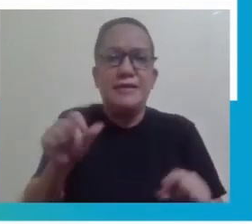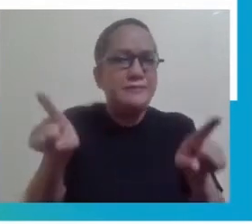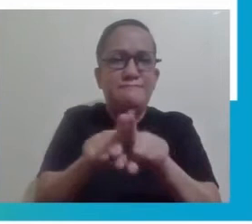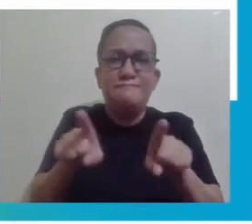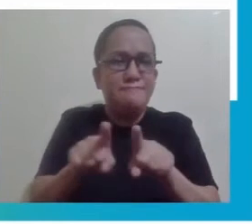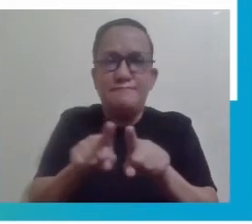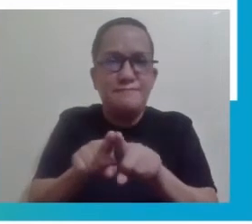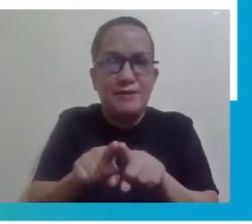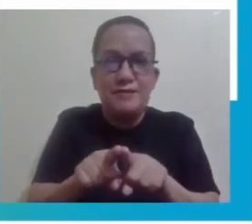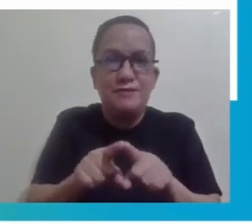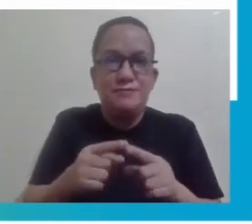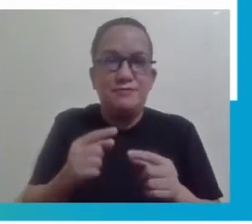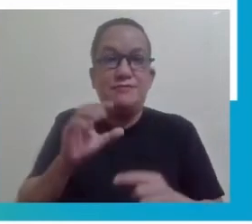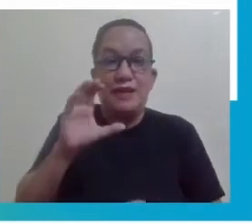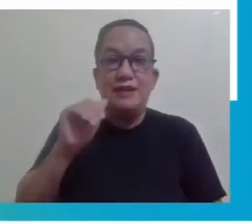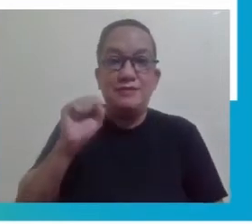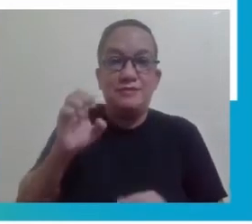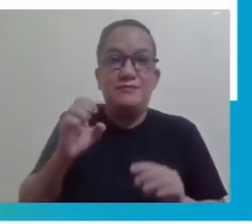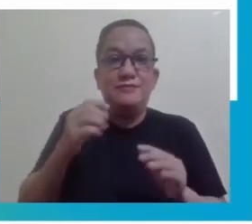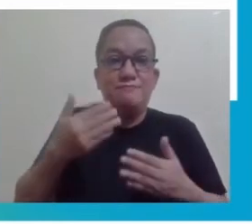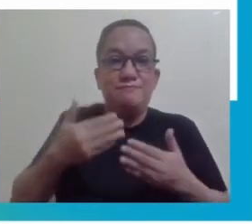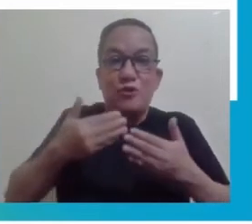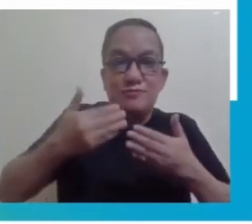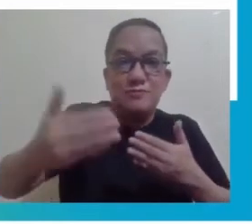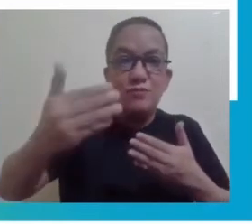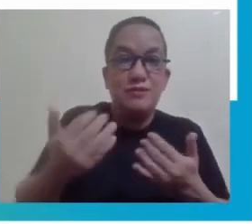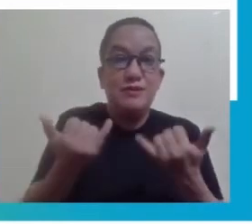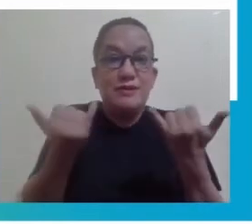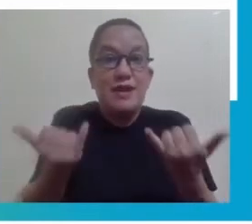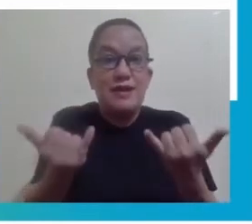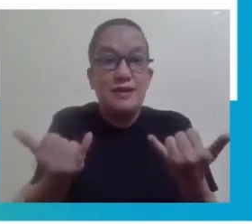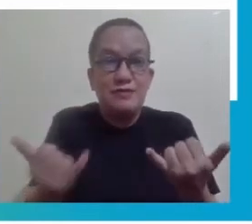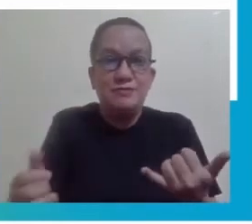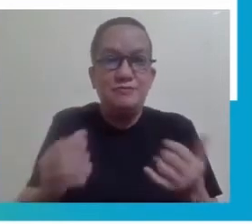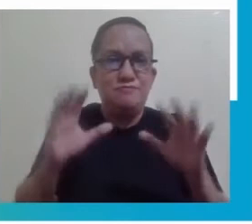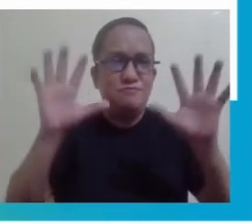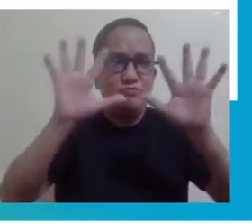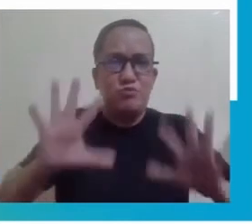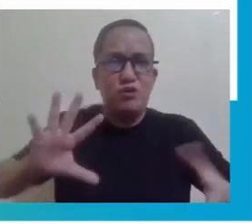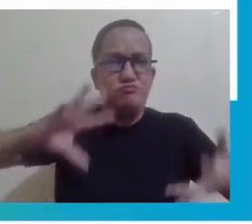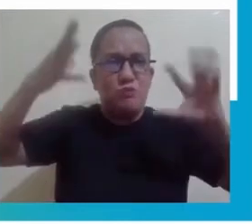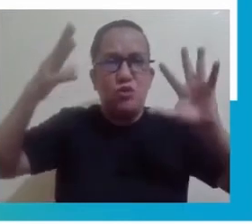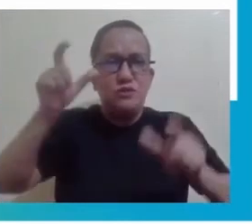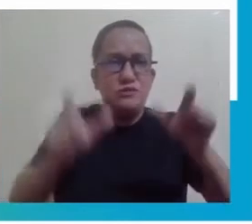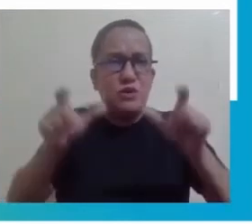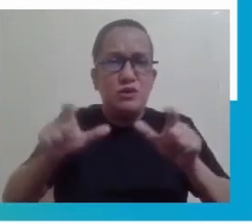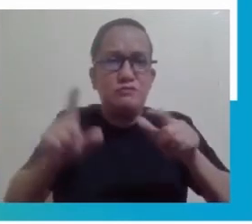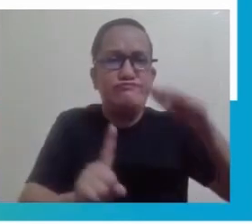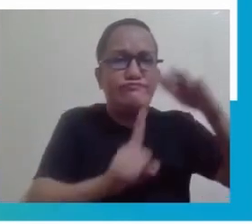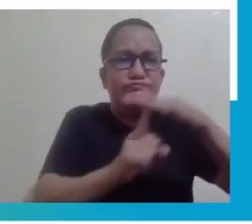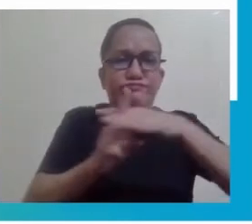climate refugees are clearly visible in the member countries. Global debt has risen to